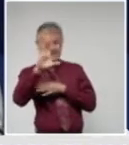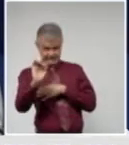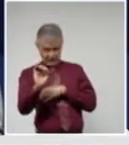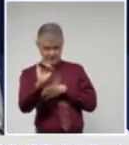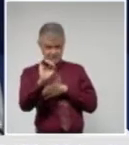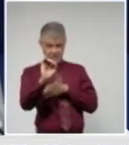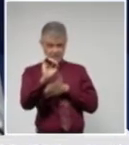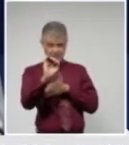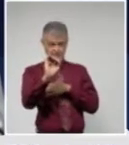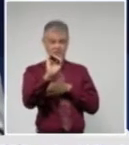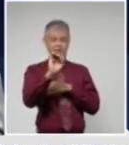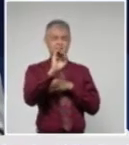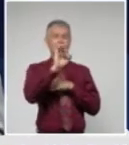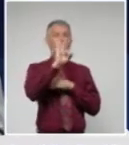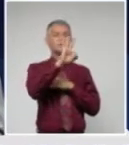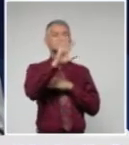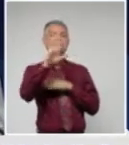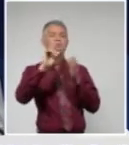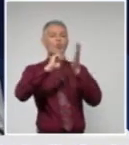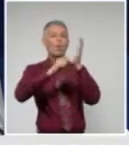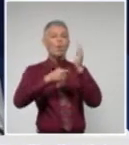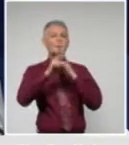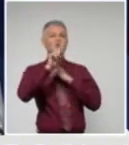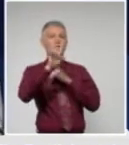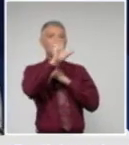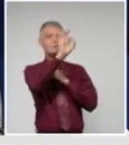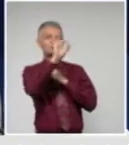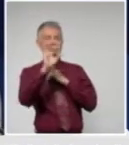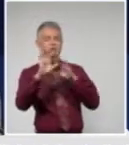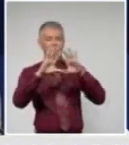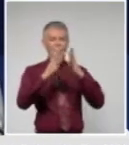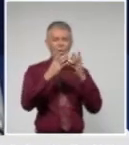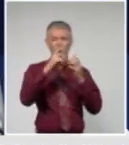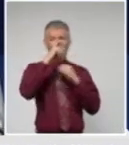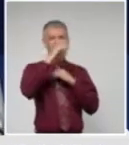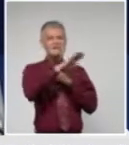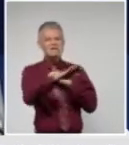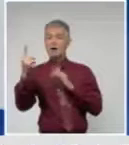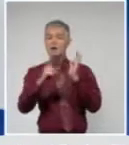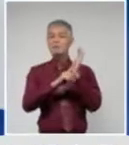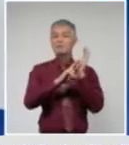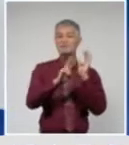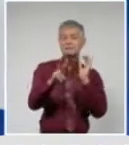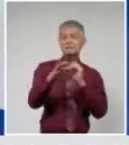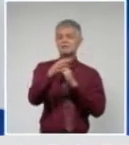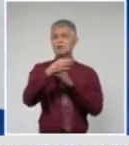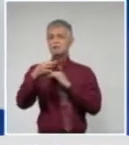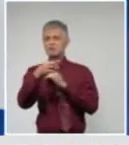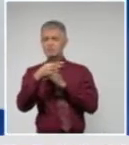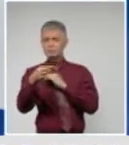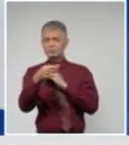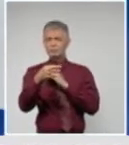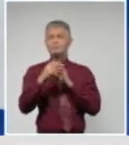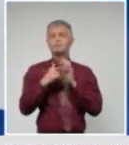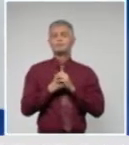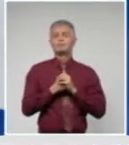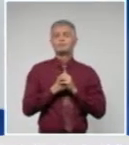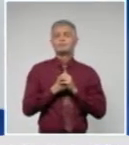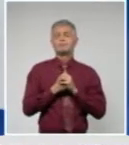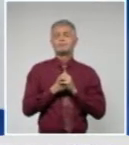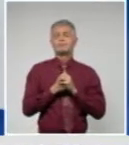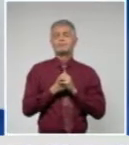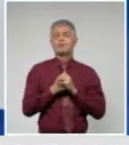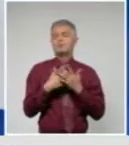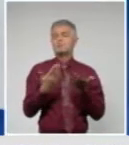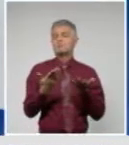Moron, Ciego de Avila province. Of the 36 cases, the 3 from Artemisa belong to